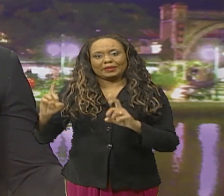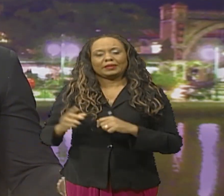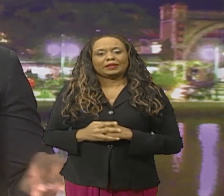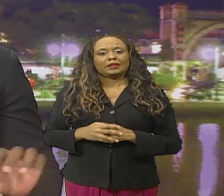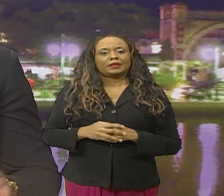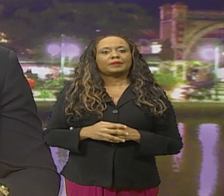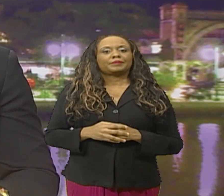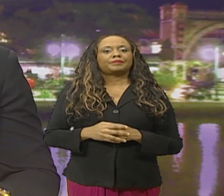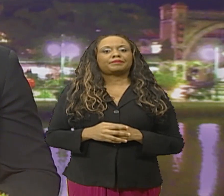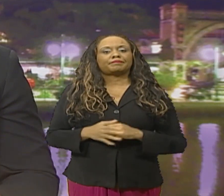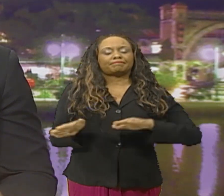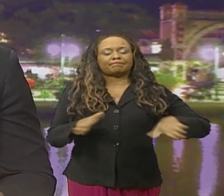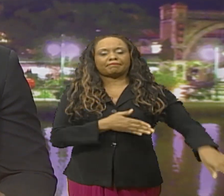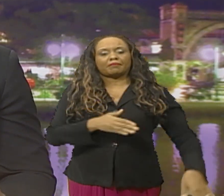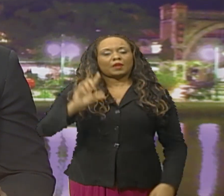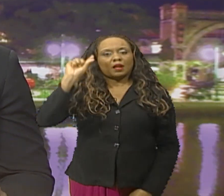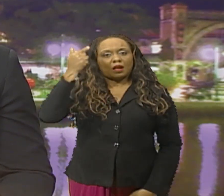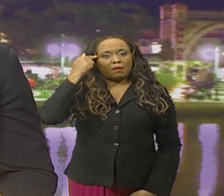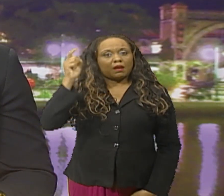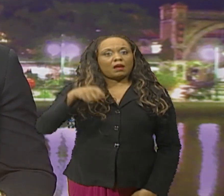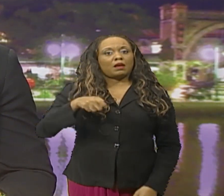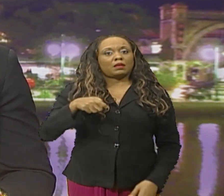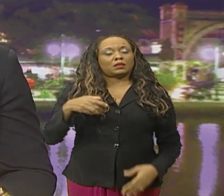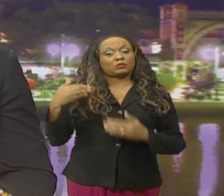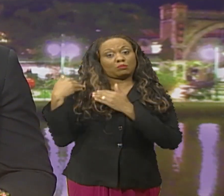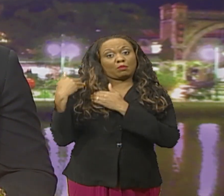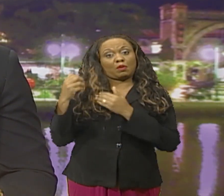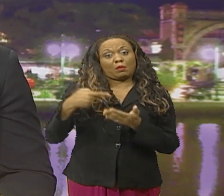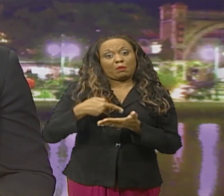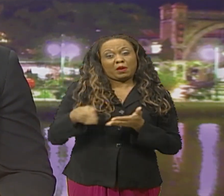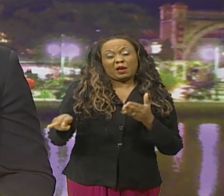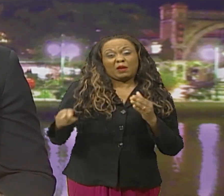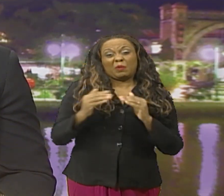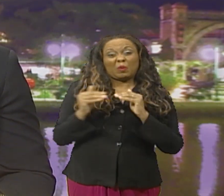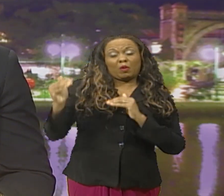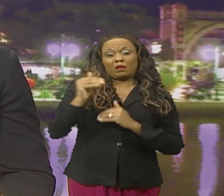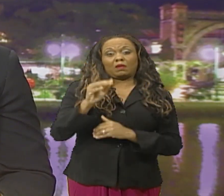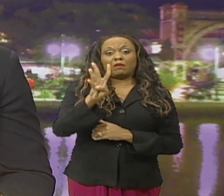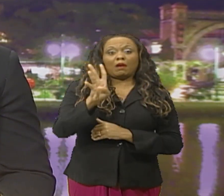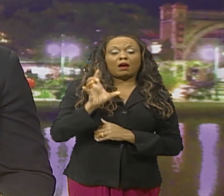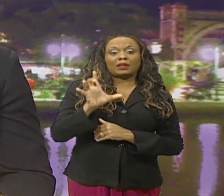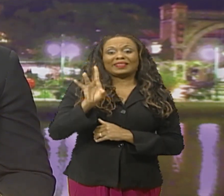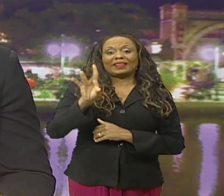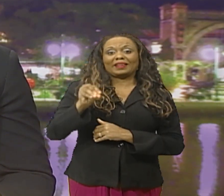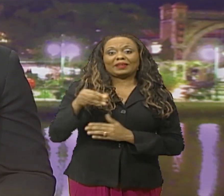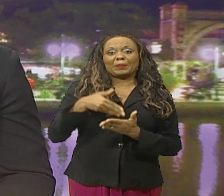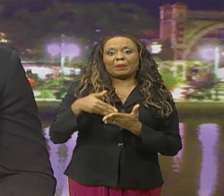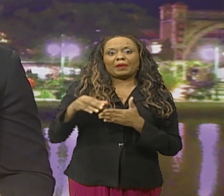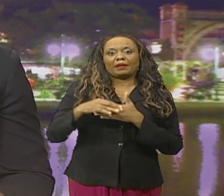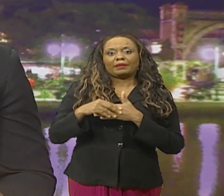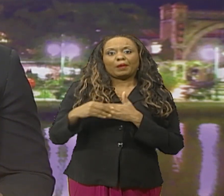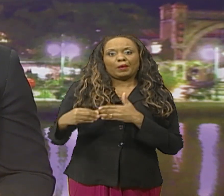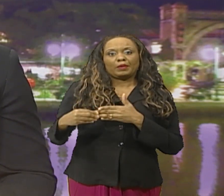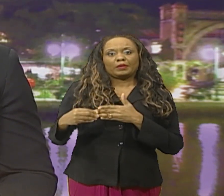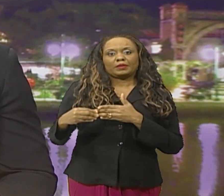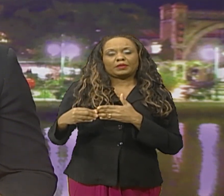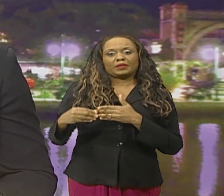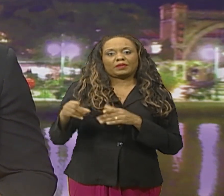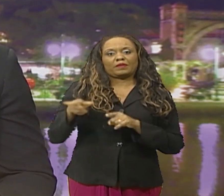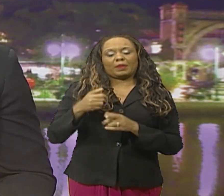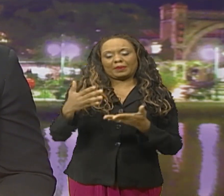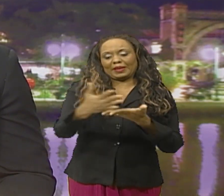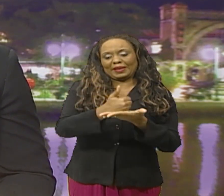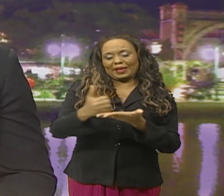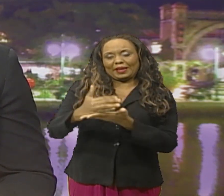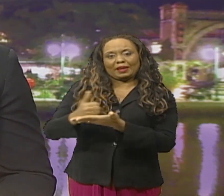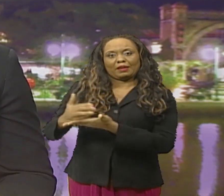Government has an obligation to pay the more than $480 million owed in income tax refunds. This is according to Central